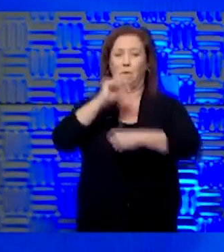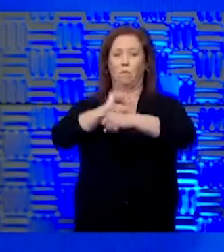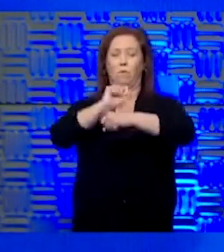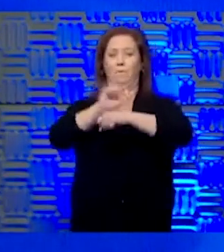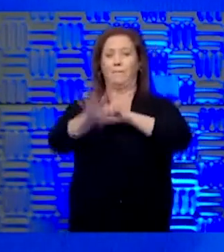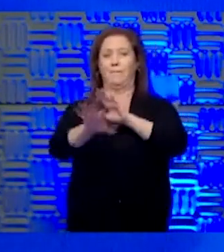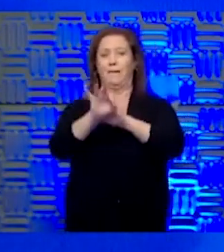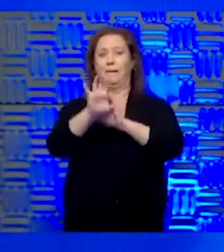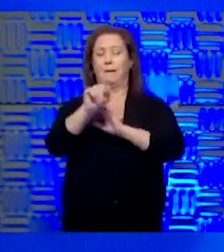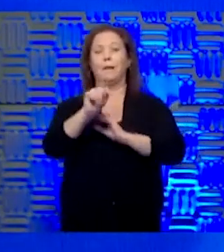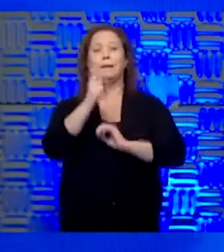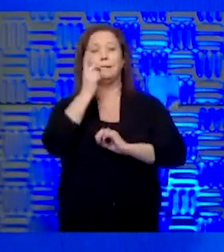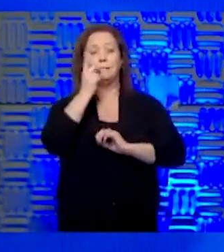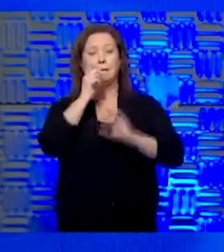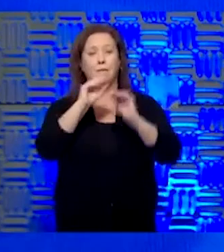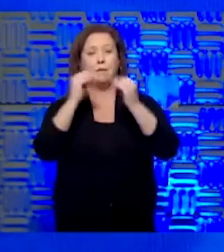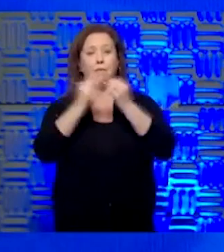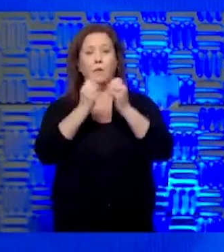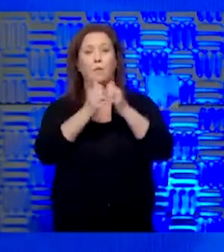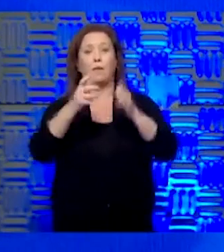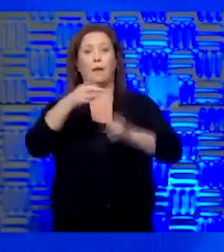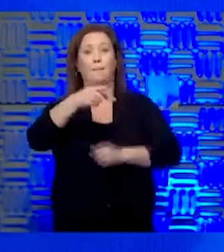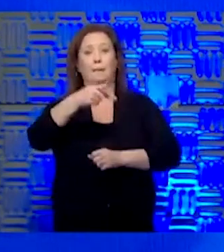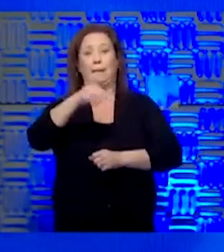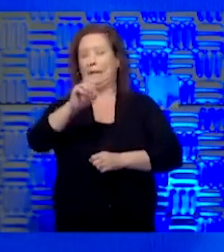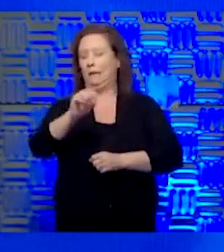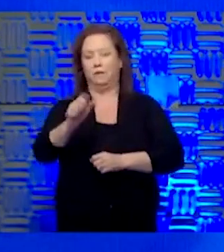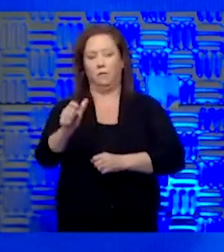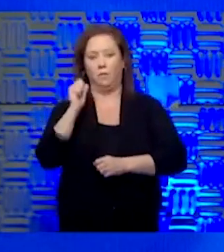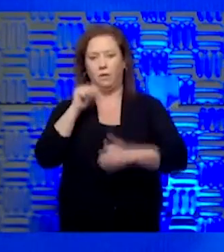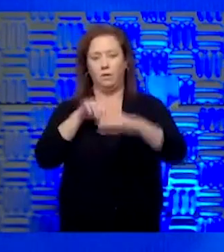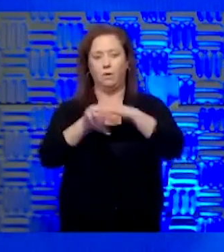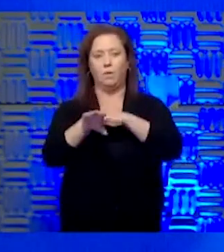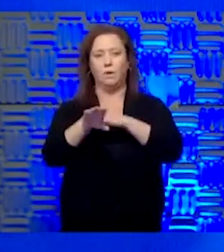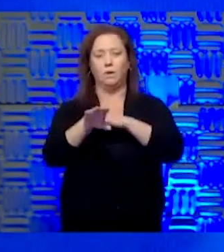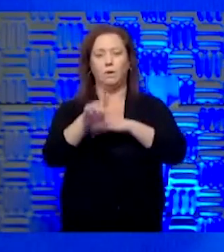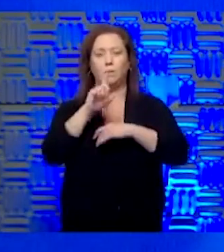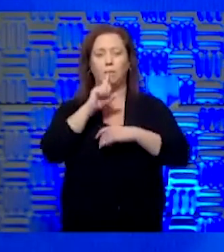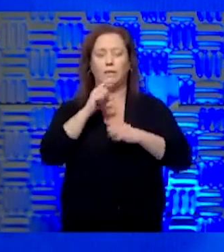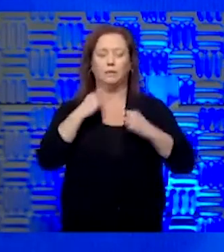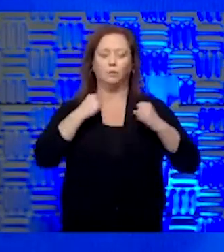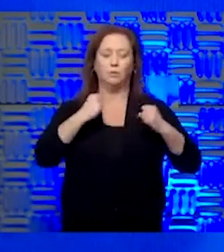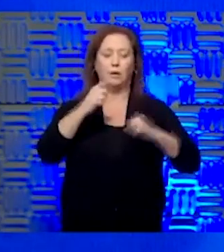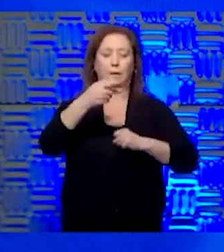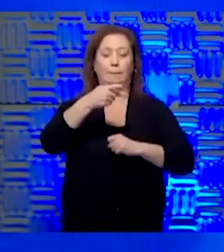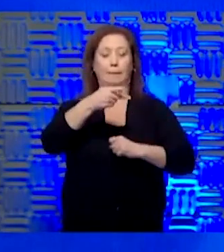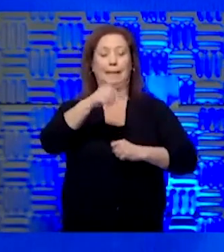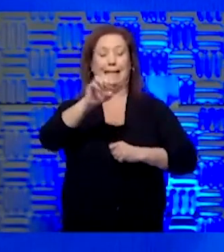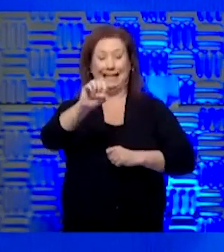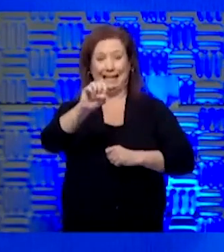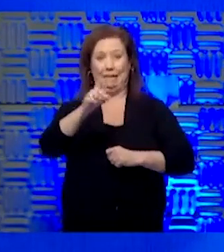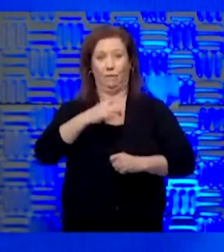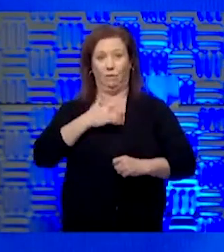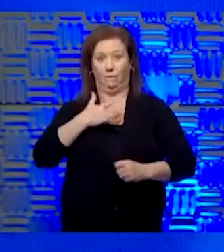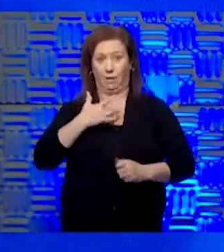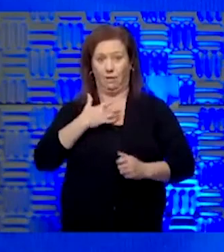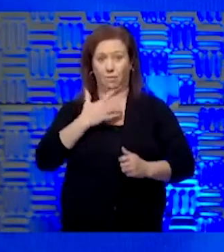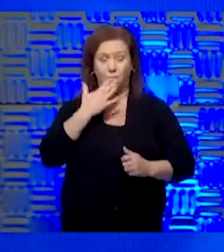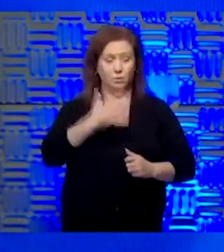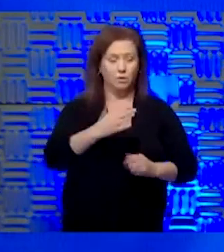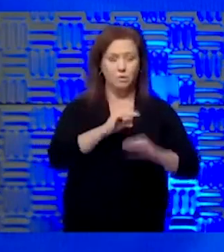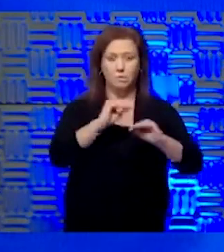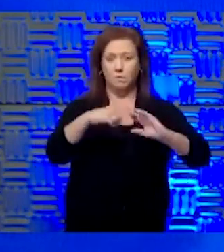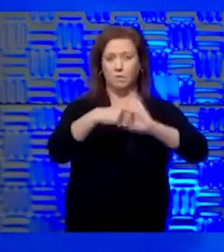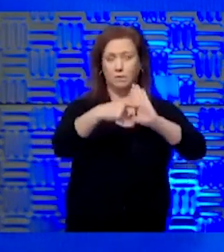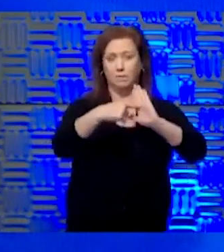I do know that a dental office without PPE is a place I wouldn't go. I think with really strong PPE, then I think if you're feeling well and